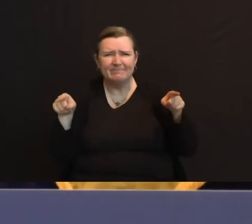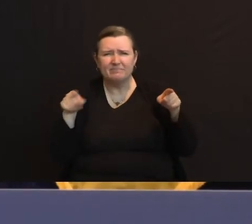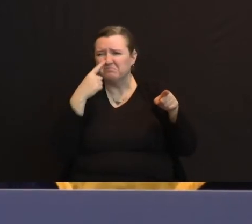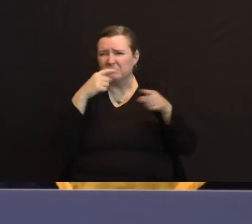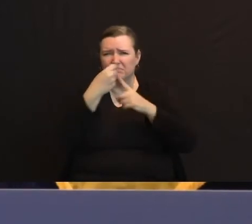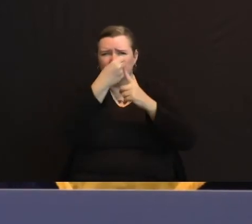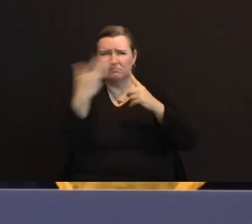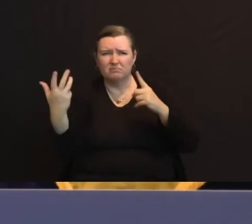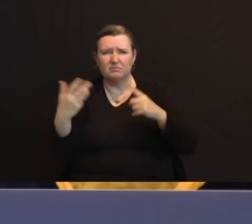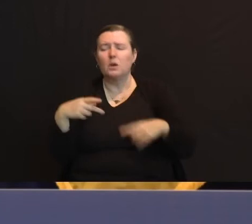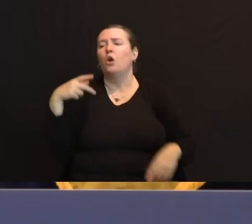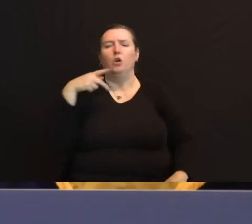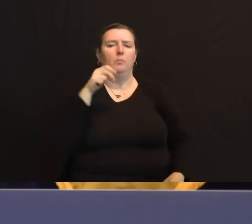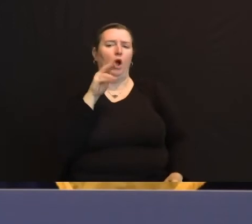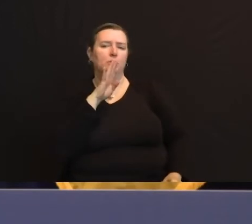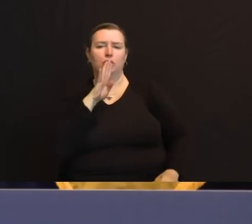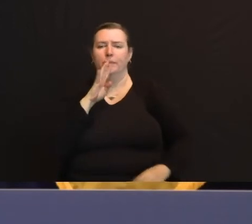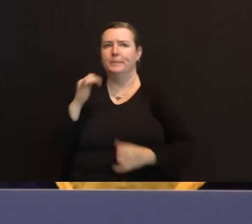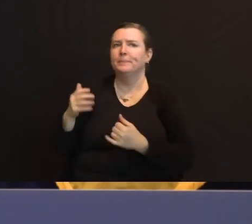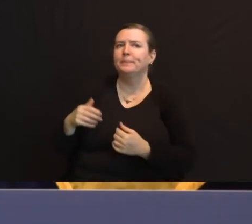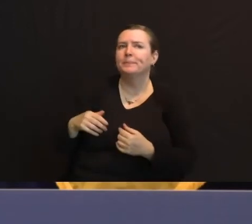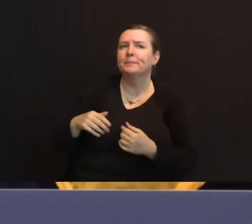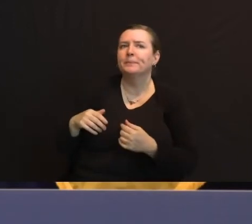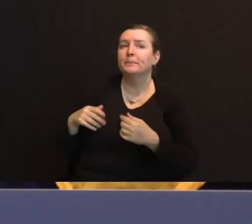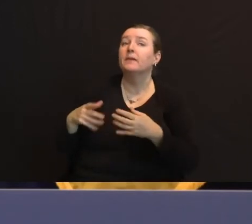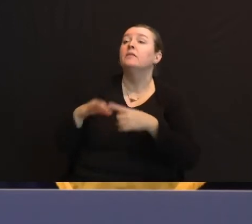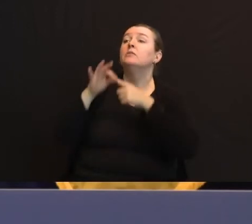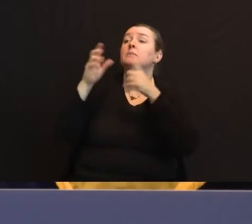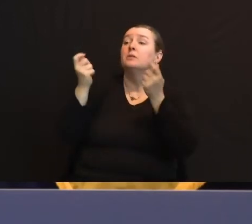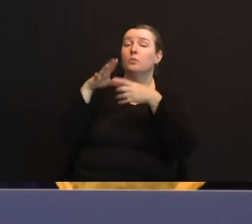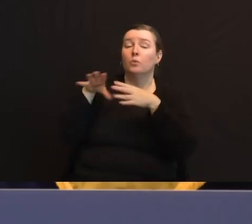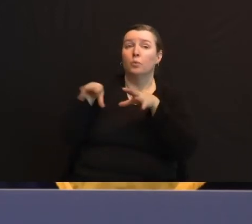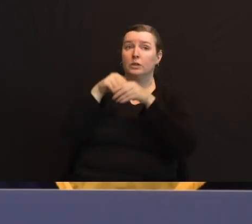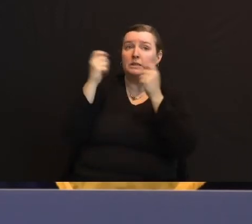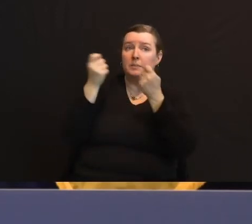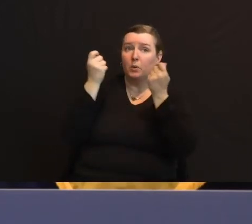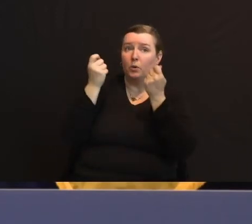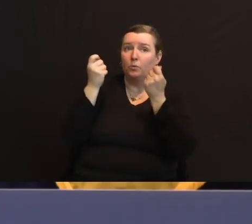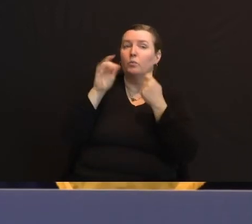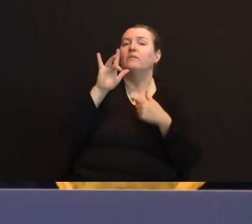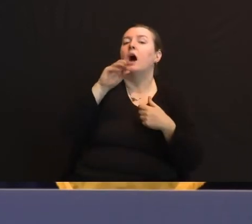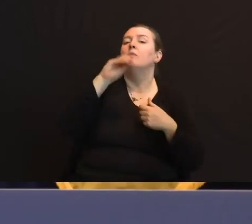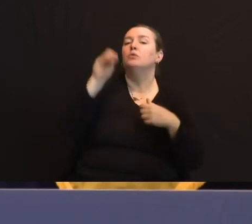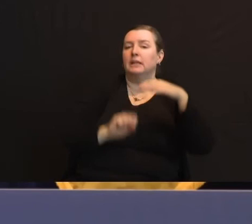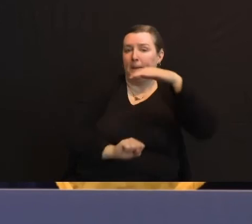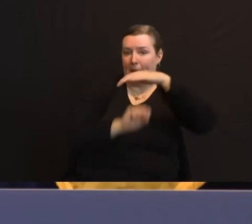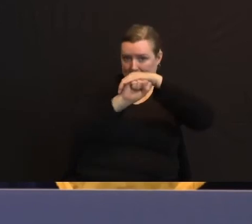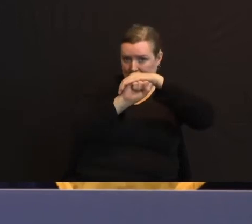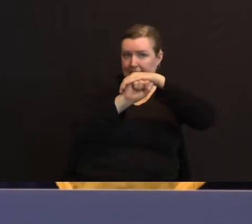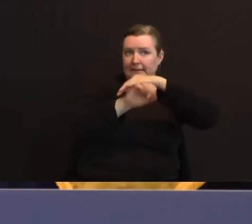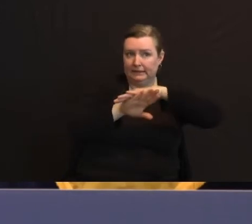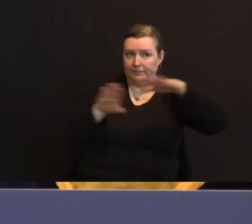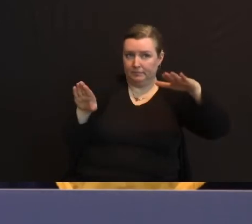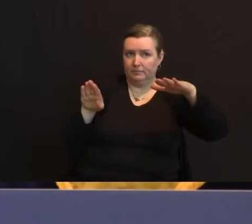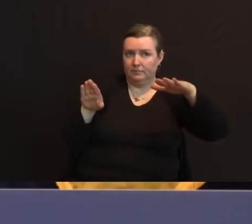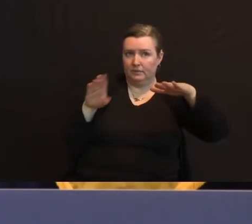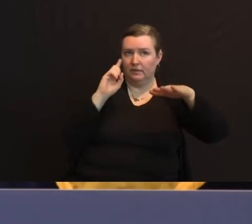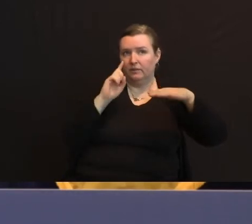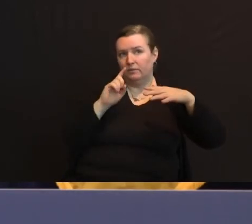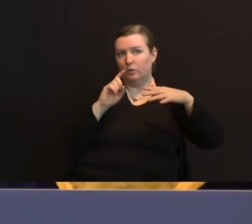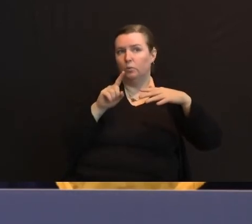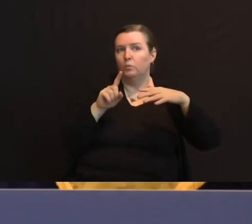exception that allows wedding ceremonies to be at 25% capacity up to 150 people, that only applies to the